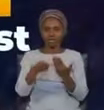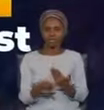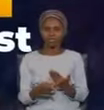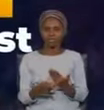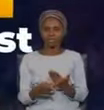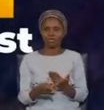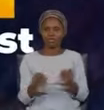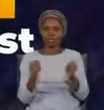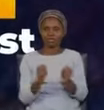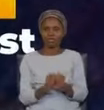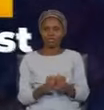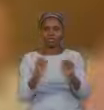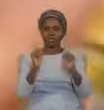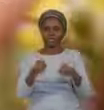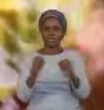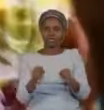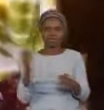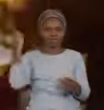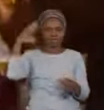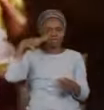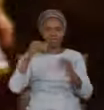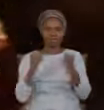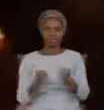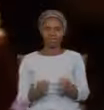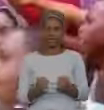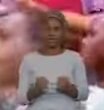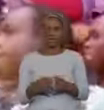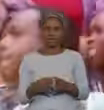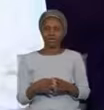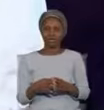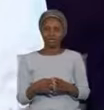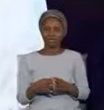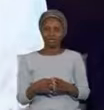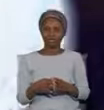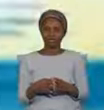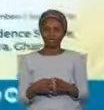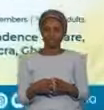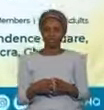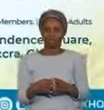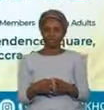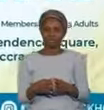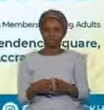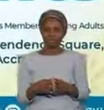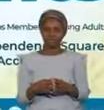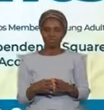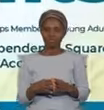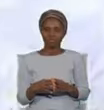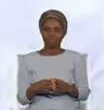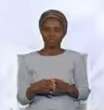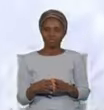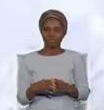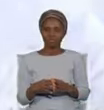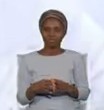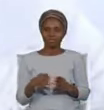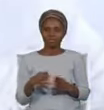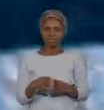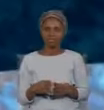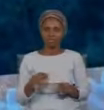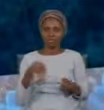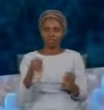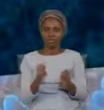power for the end time harvest. The youth aren't left behind as they are moving upward to higher heights with the Impact